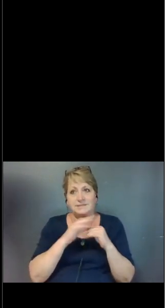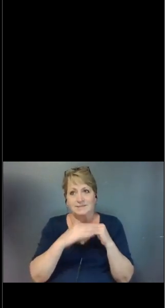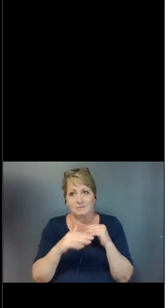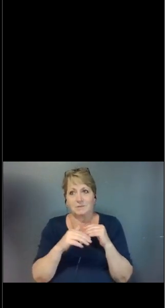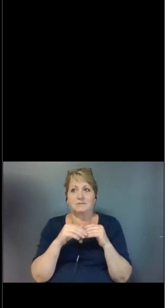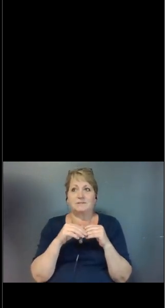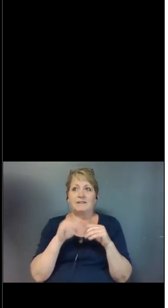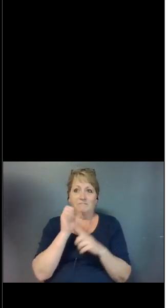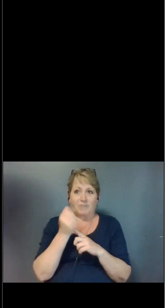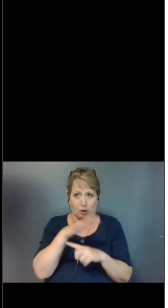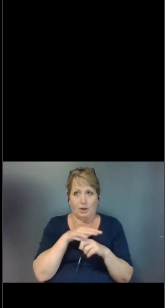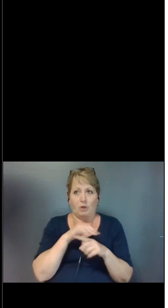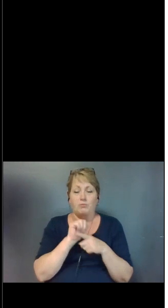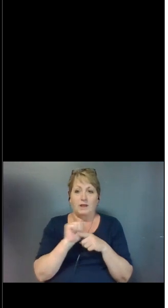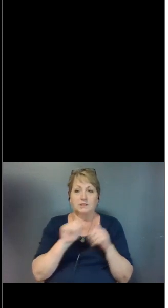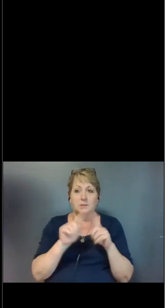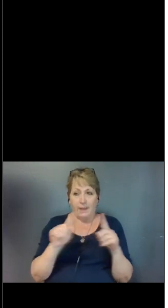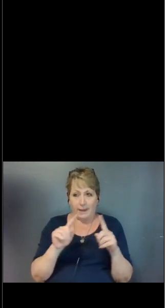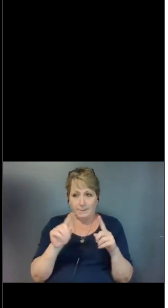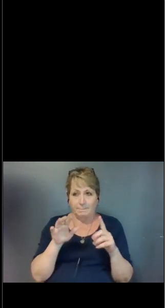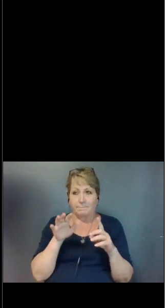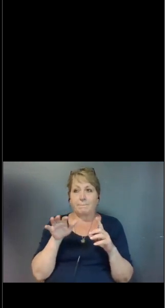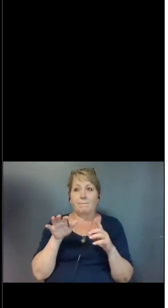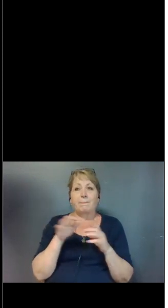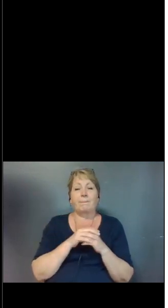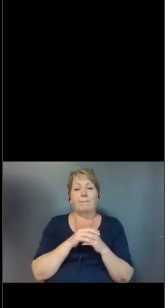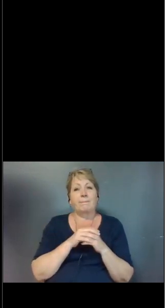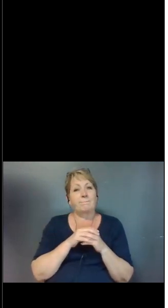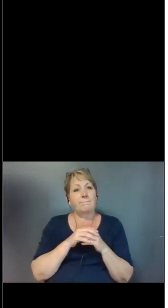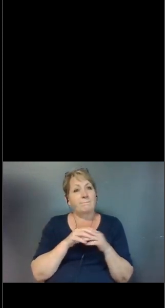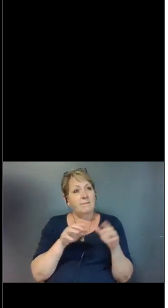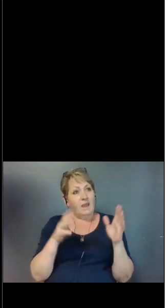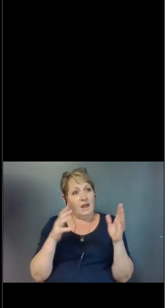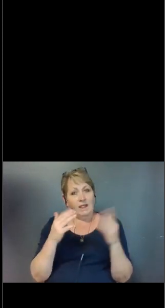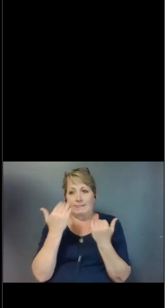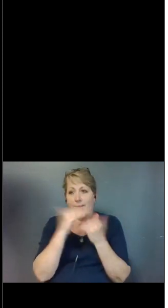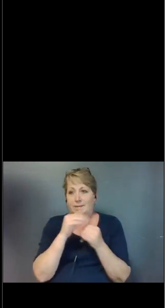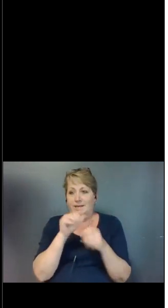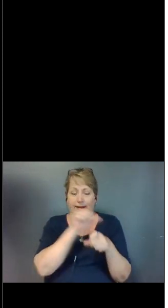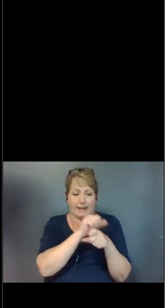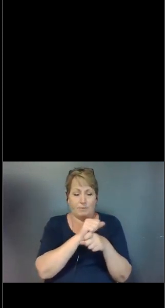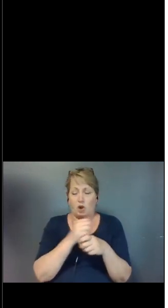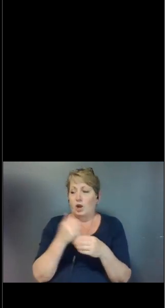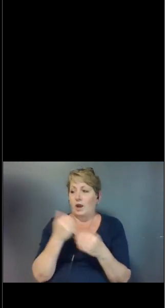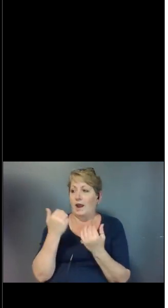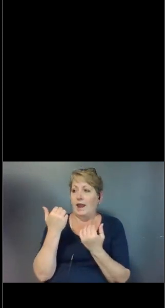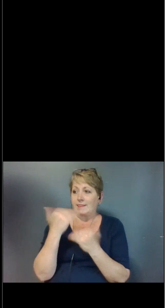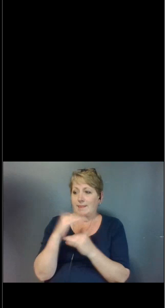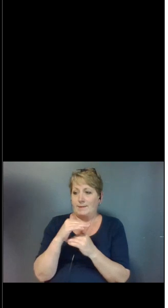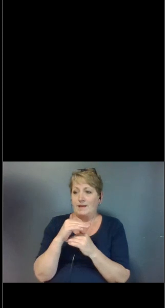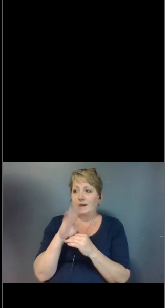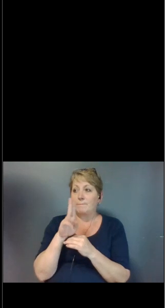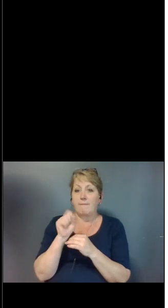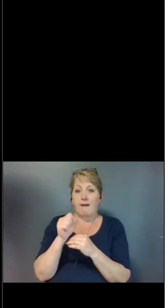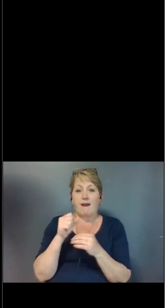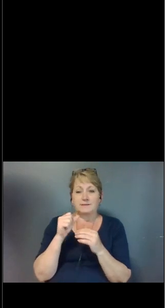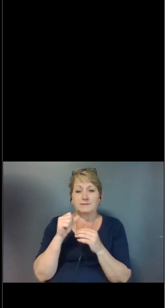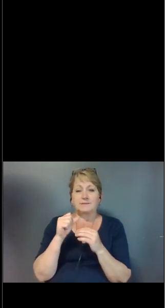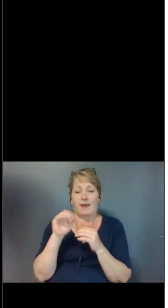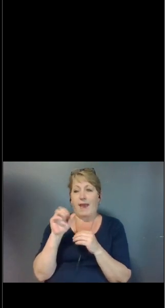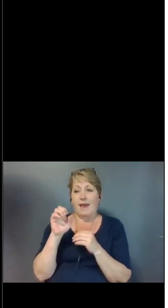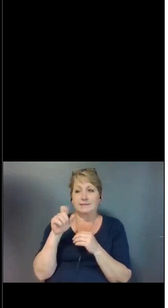and transit authorities across the country, as well as limited labor and limited bus assets, I believe it is imperative